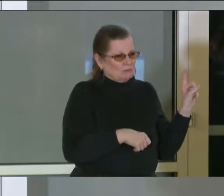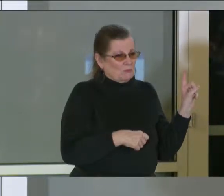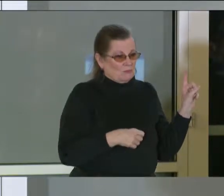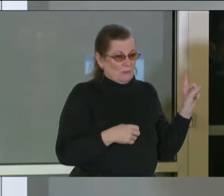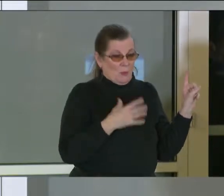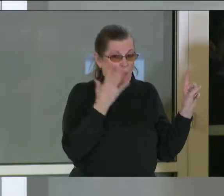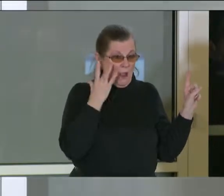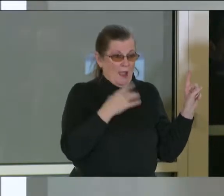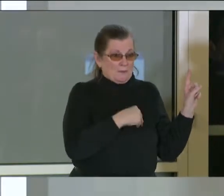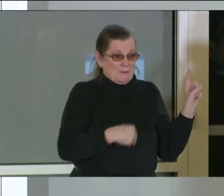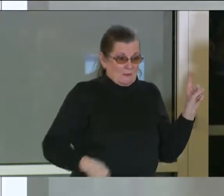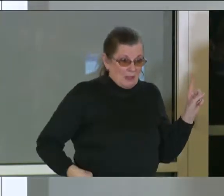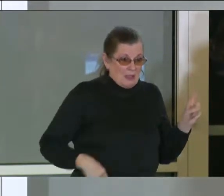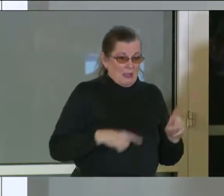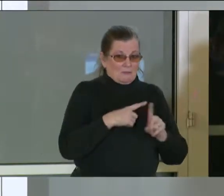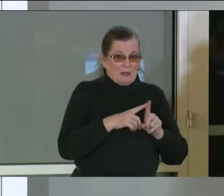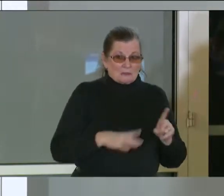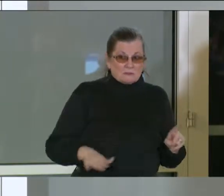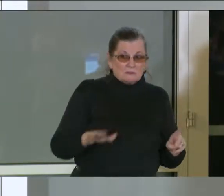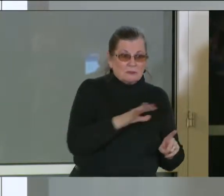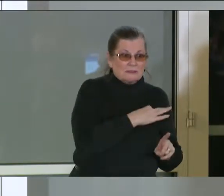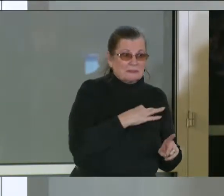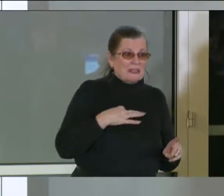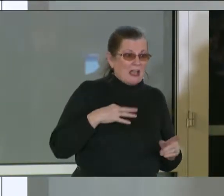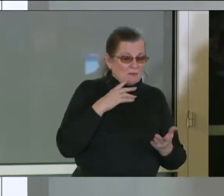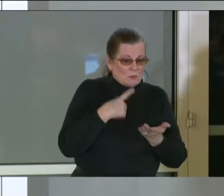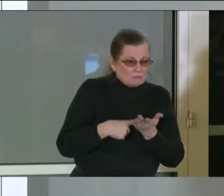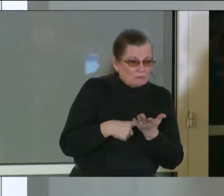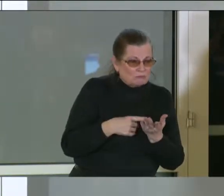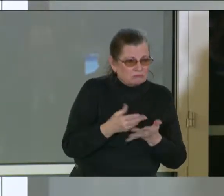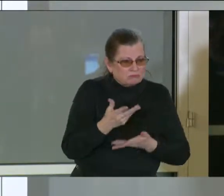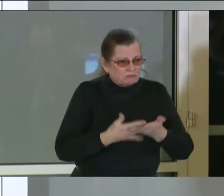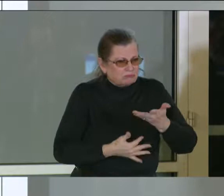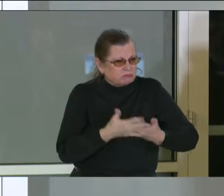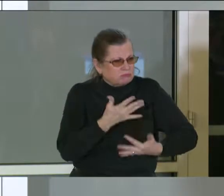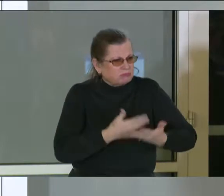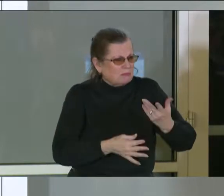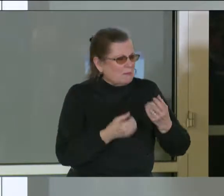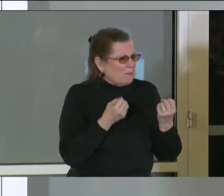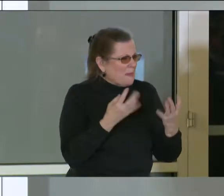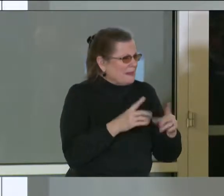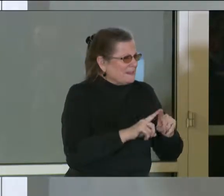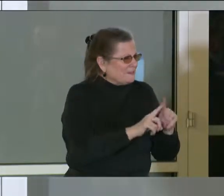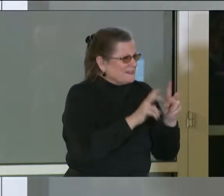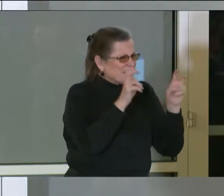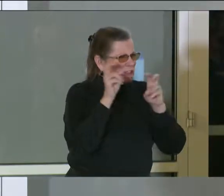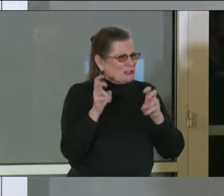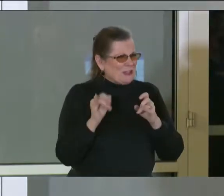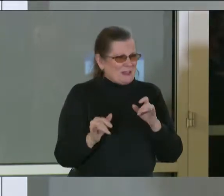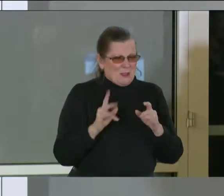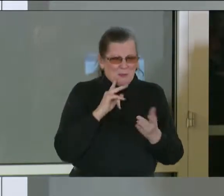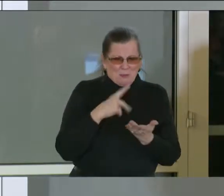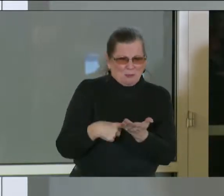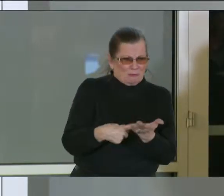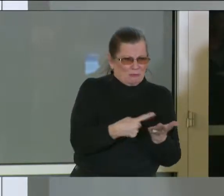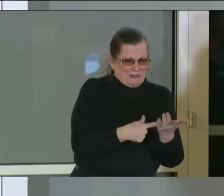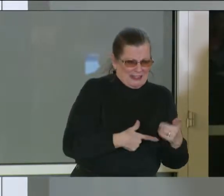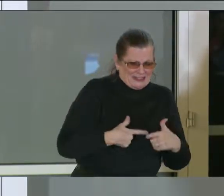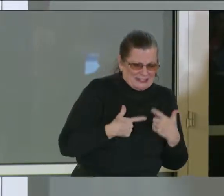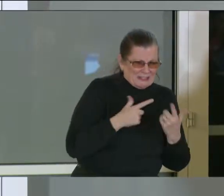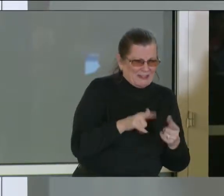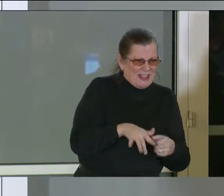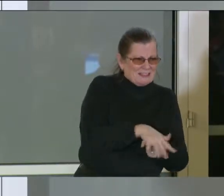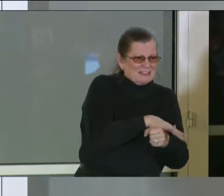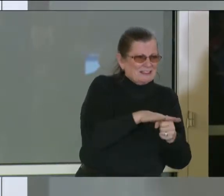and they prepare the budget proposals, there's a lot of issues, a lot of priorities that get flagged up from residents across the district and as we hold